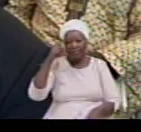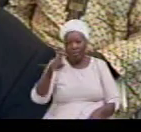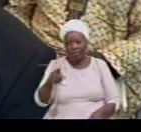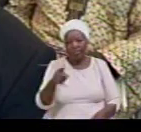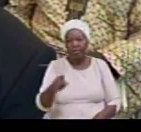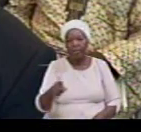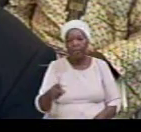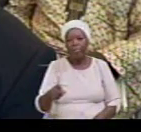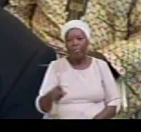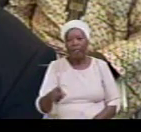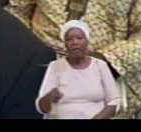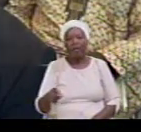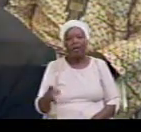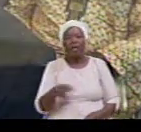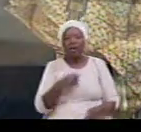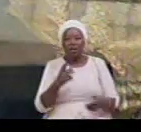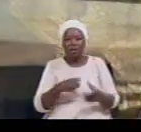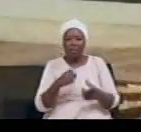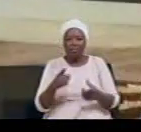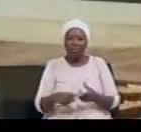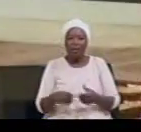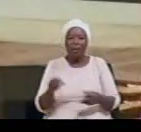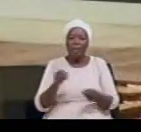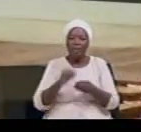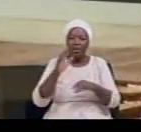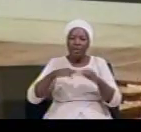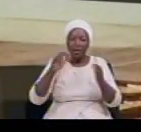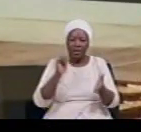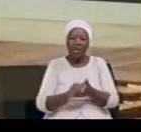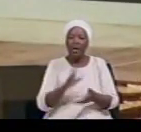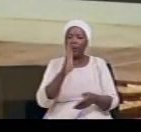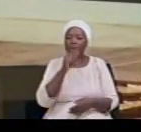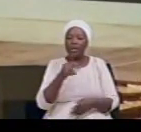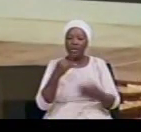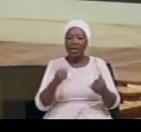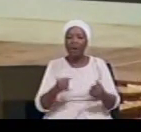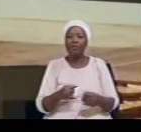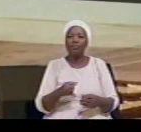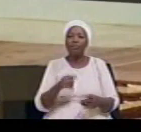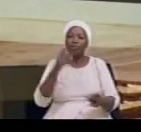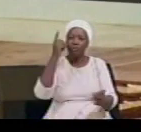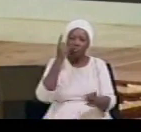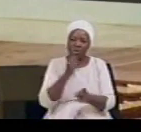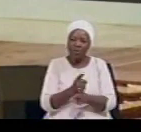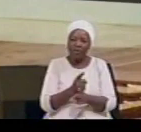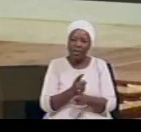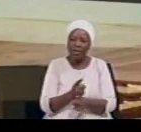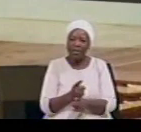than being now justified by what?